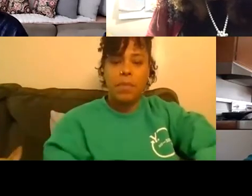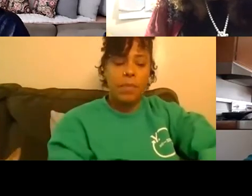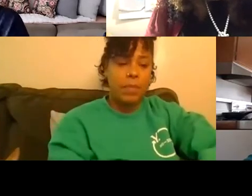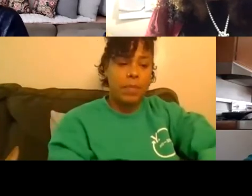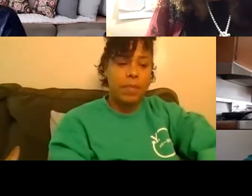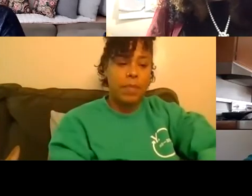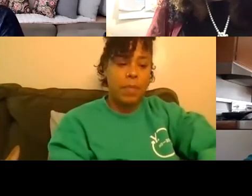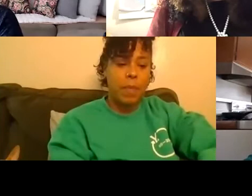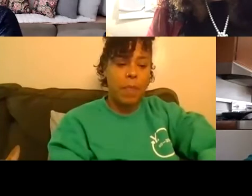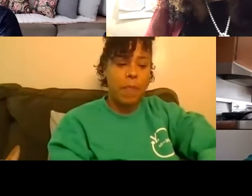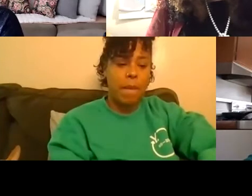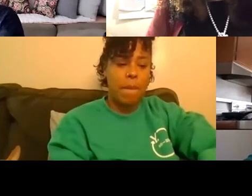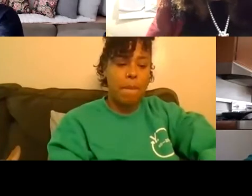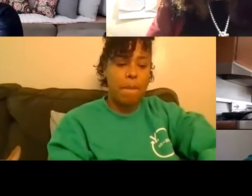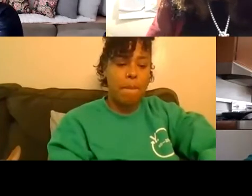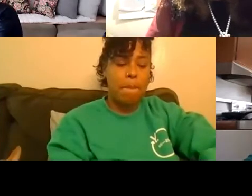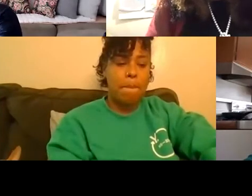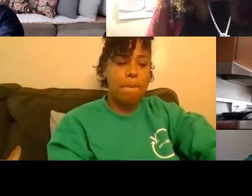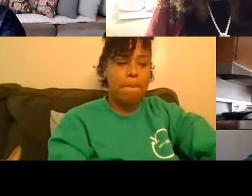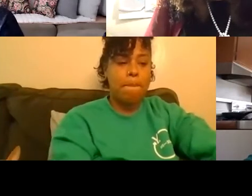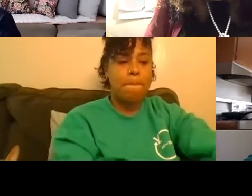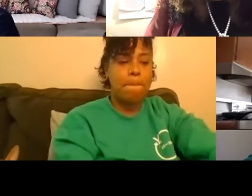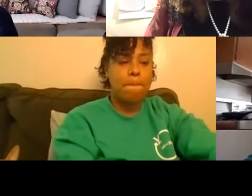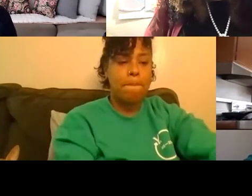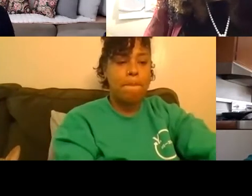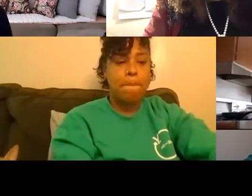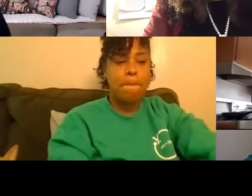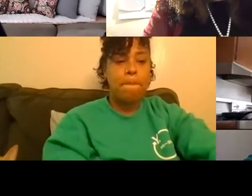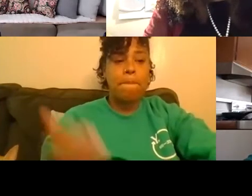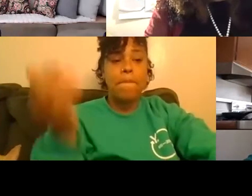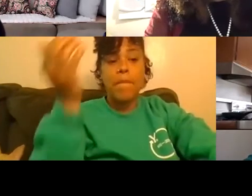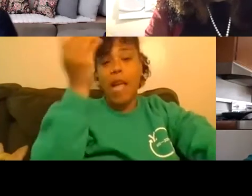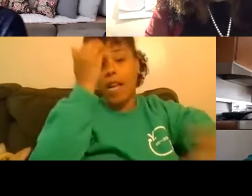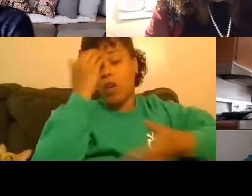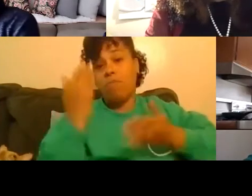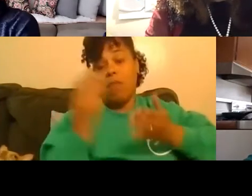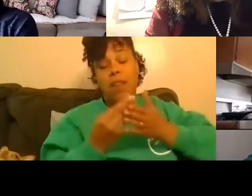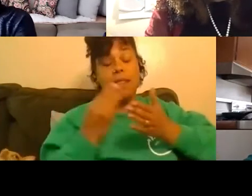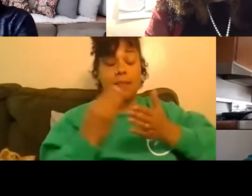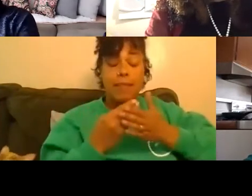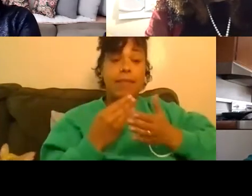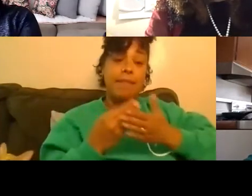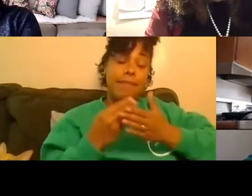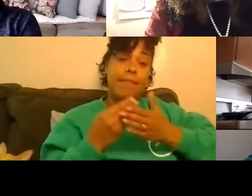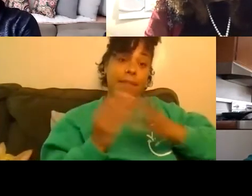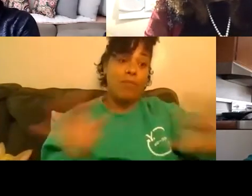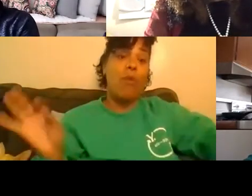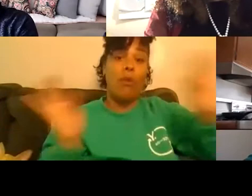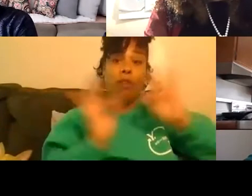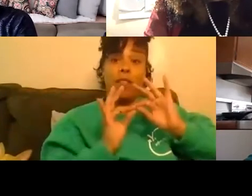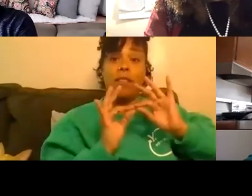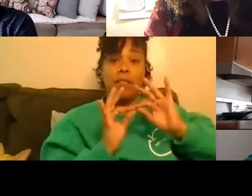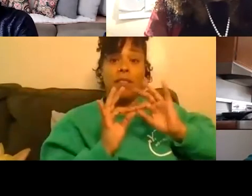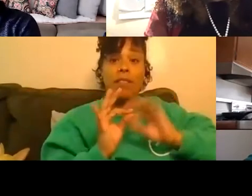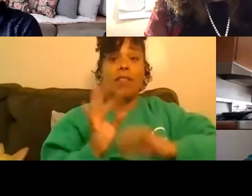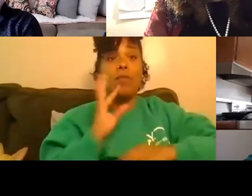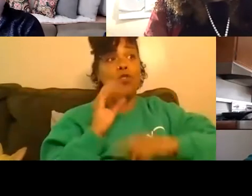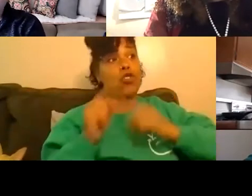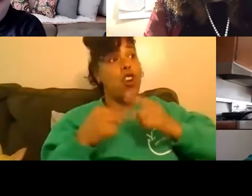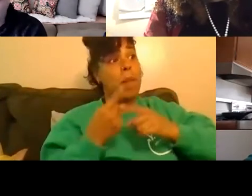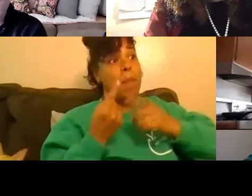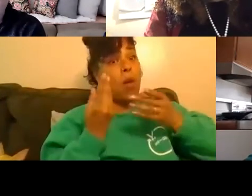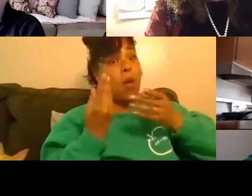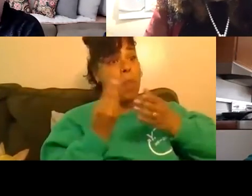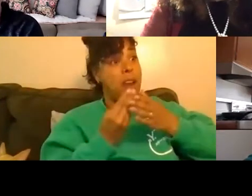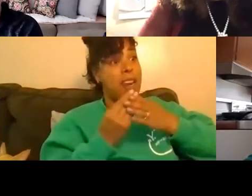I know money is definitely a big thing, you know. When you were talking about keeping money in the account and it just stays